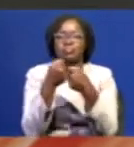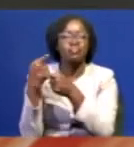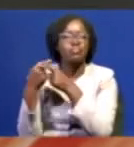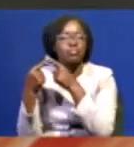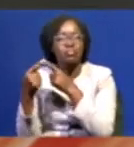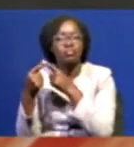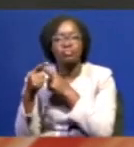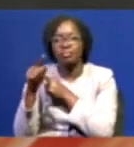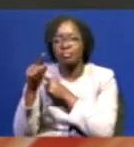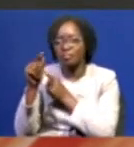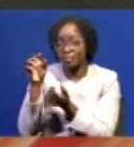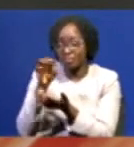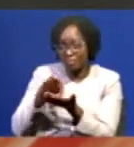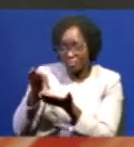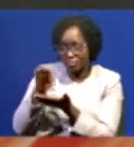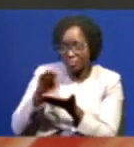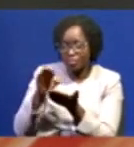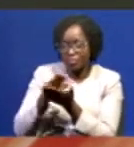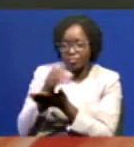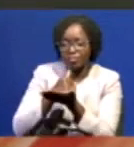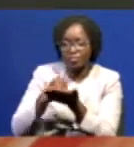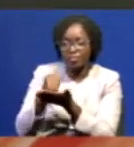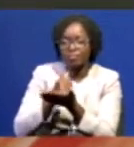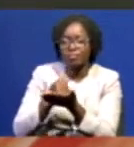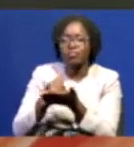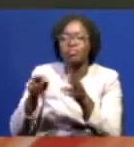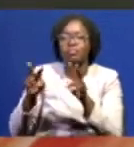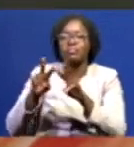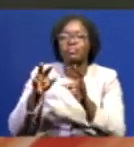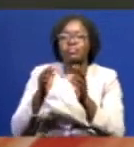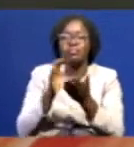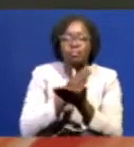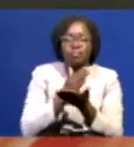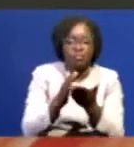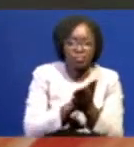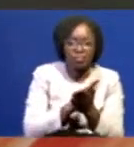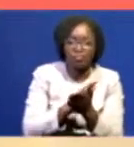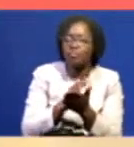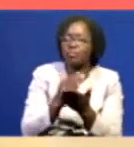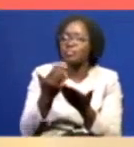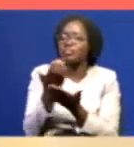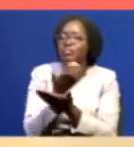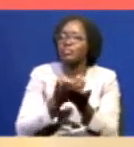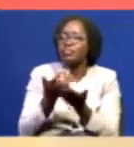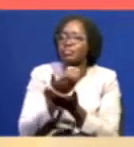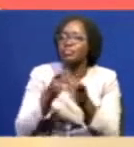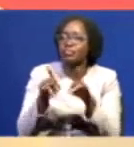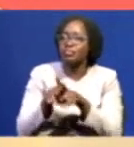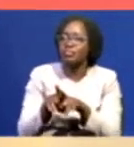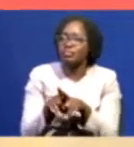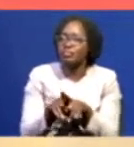the tea and coffee value chains, as well as other sectors of the economy.